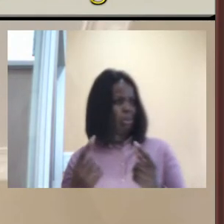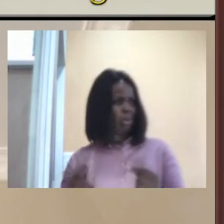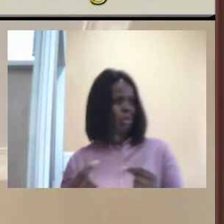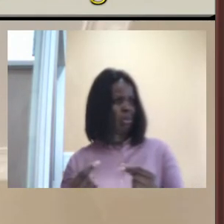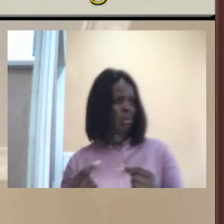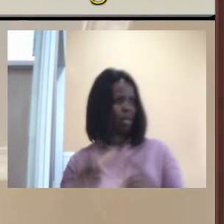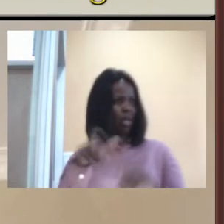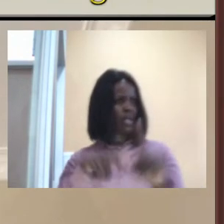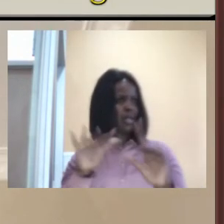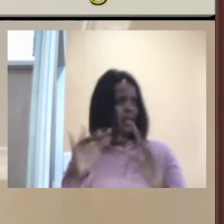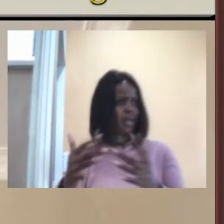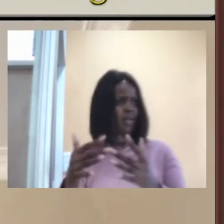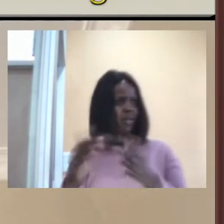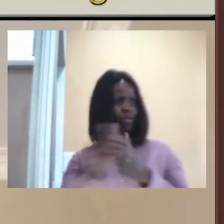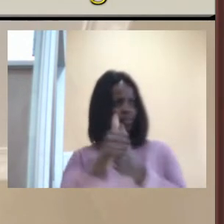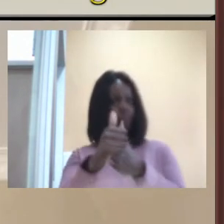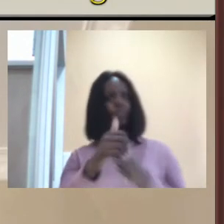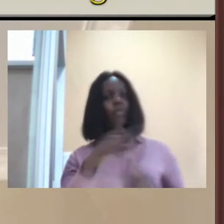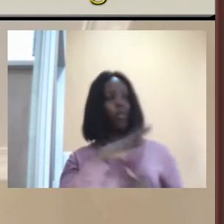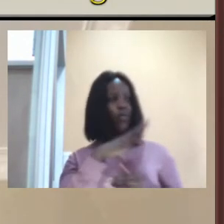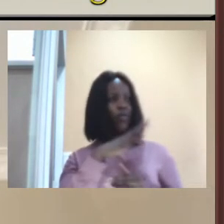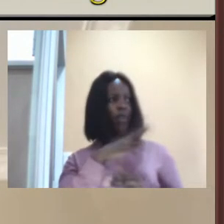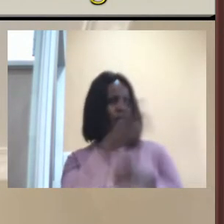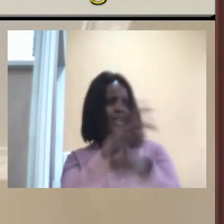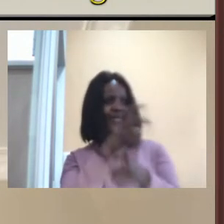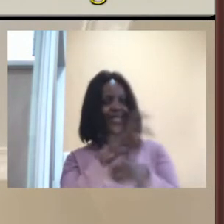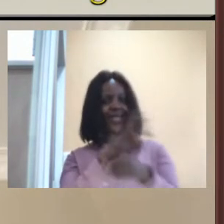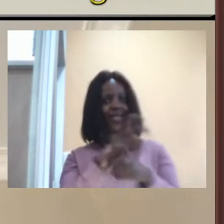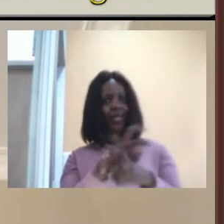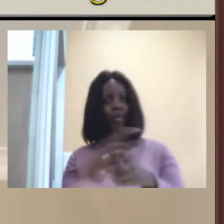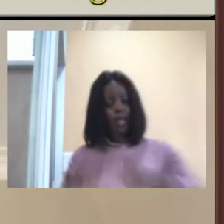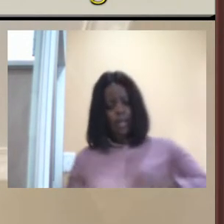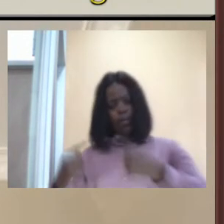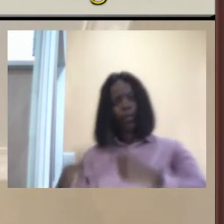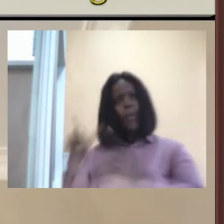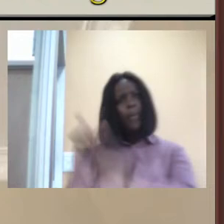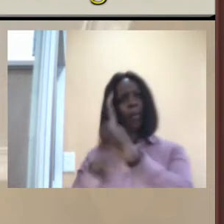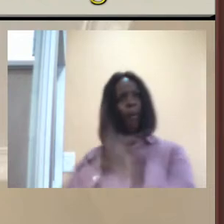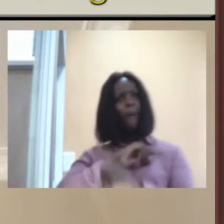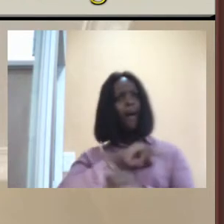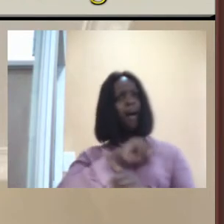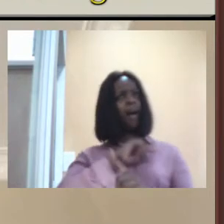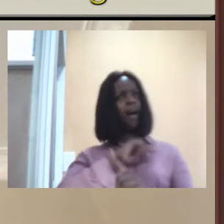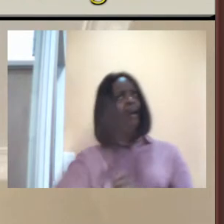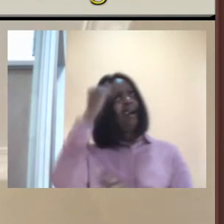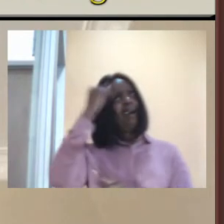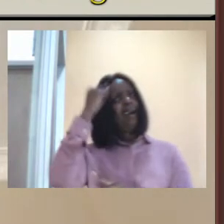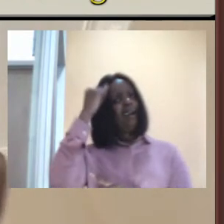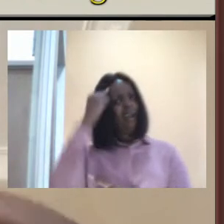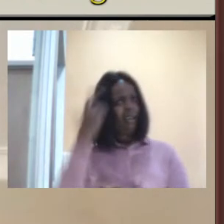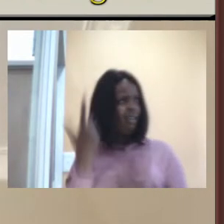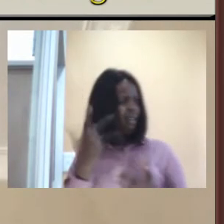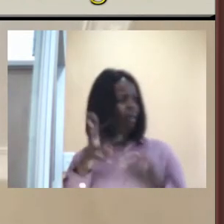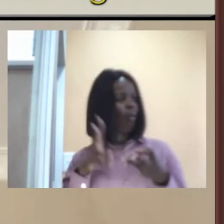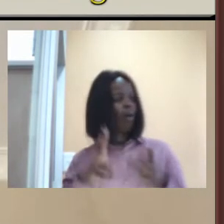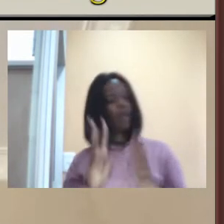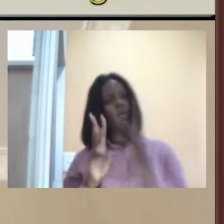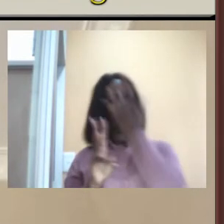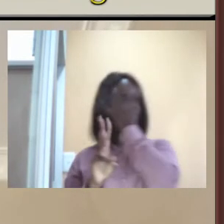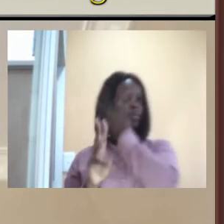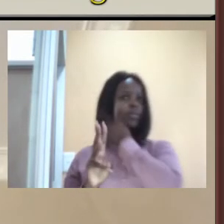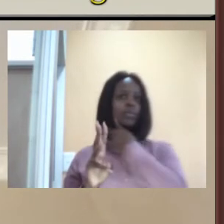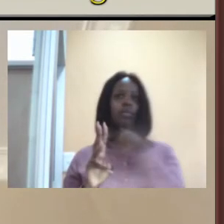Chairperson, which is very difficult as well to debate with him, because he comes from the school of thought which create